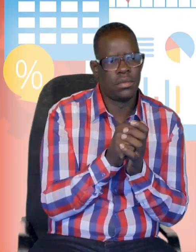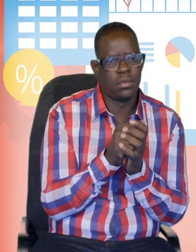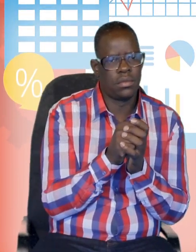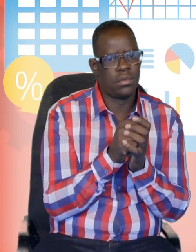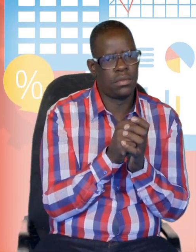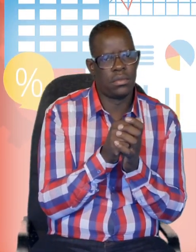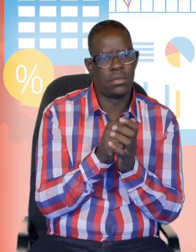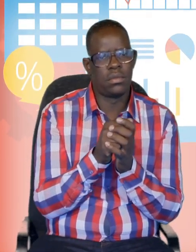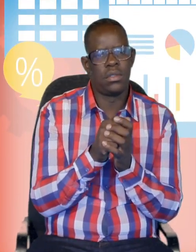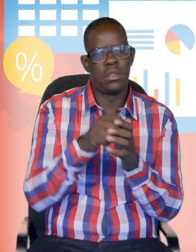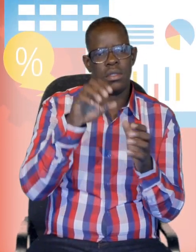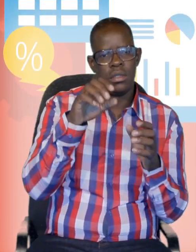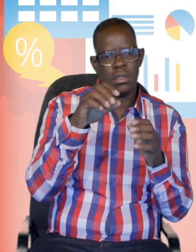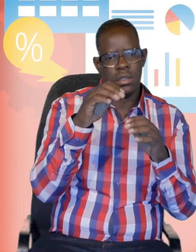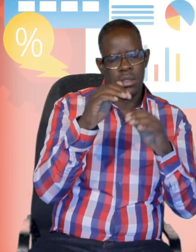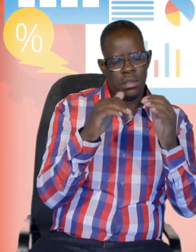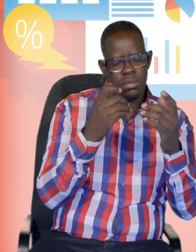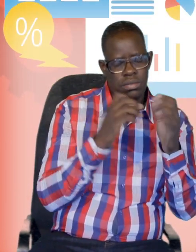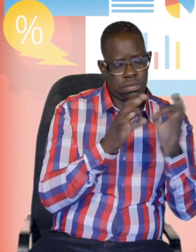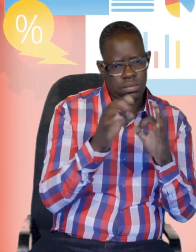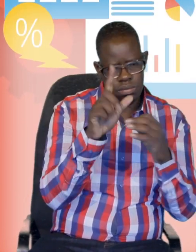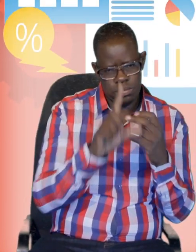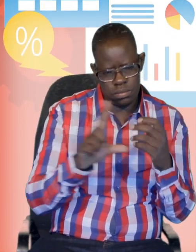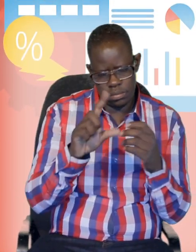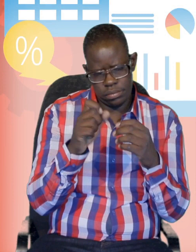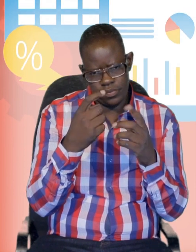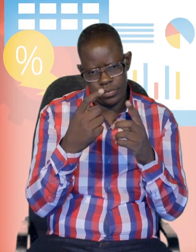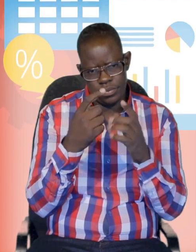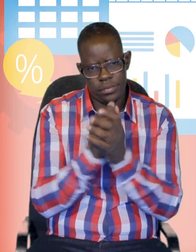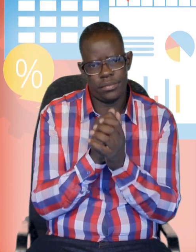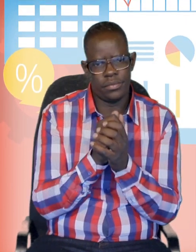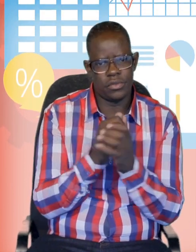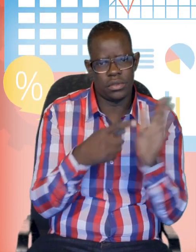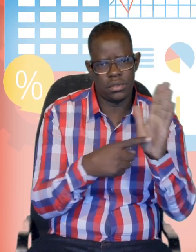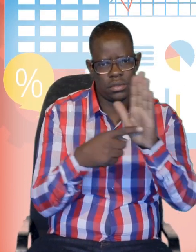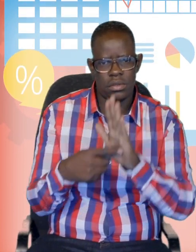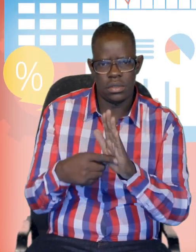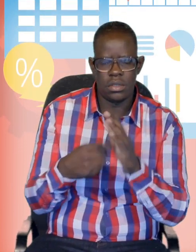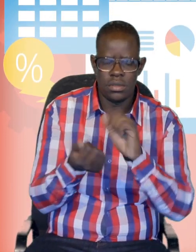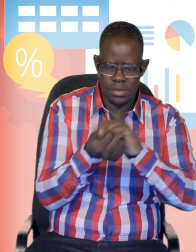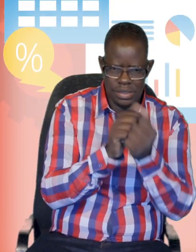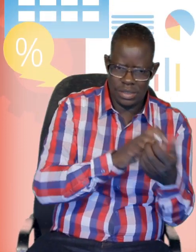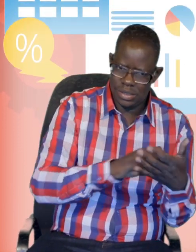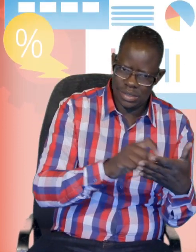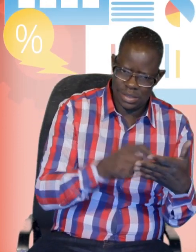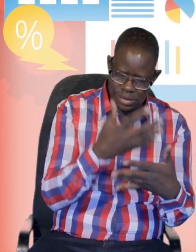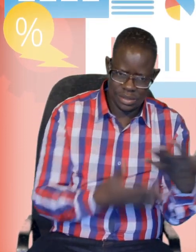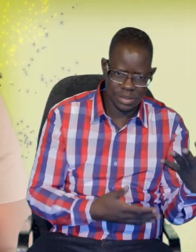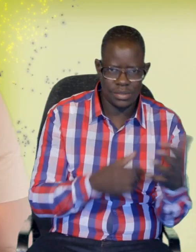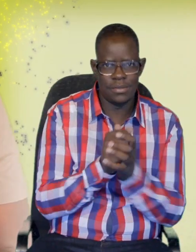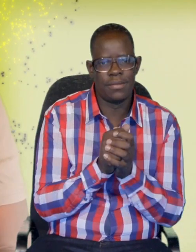state the accounting equation, explain the elements of the accounting equation, illustrate the effects of transactions on the accounting